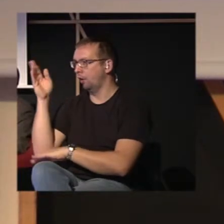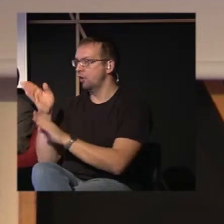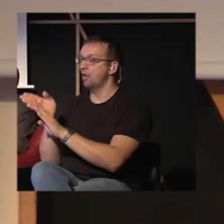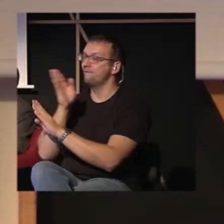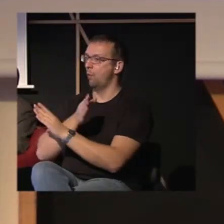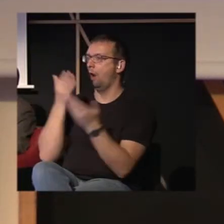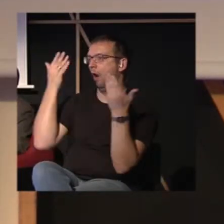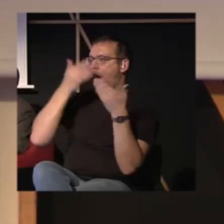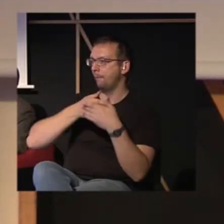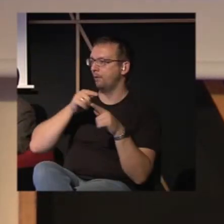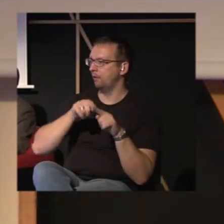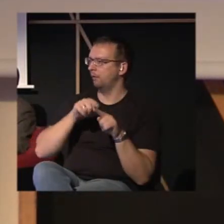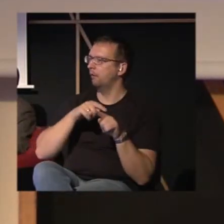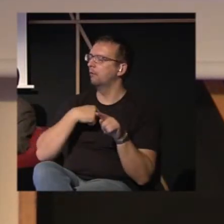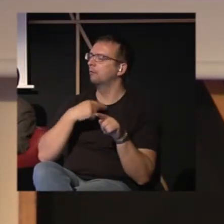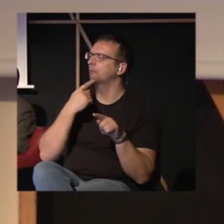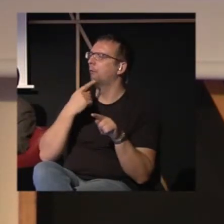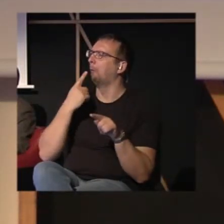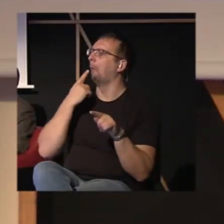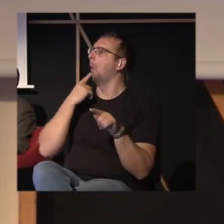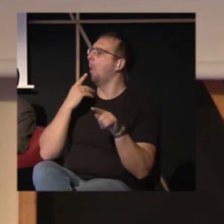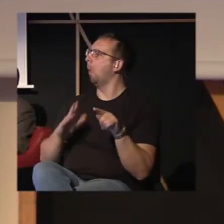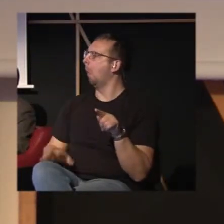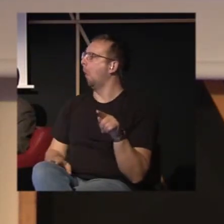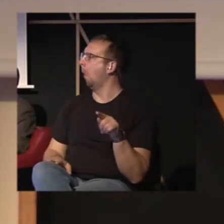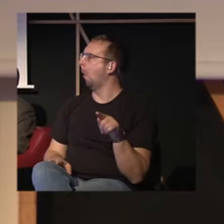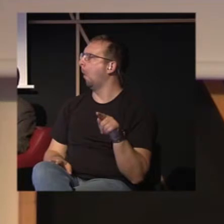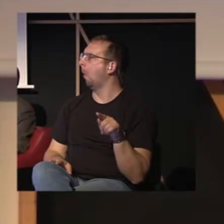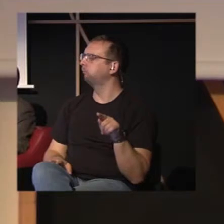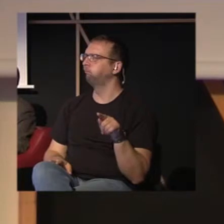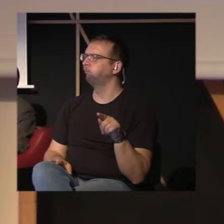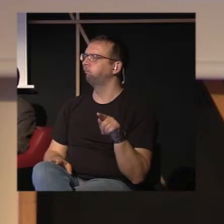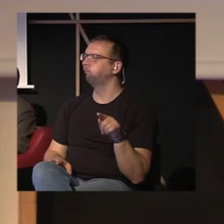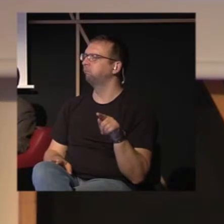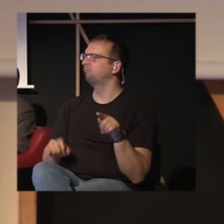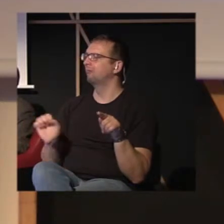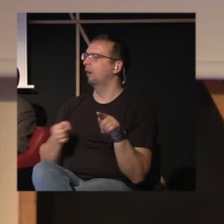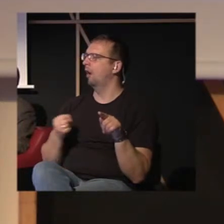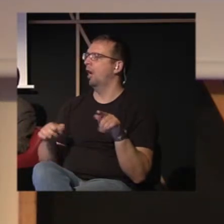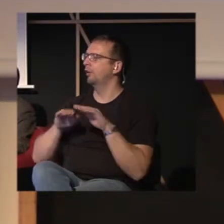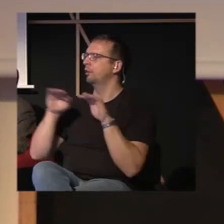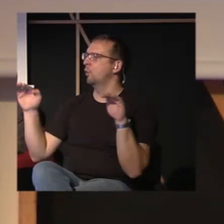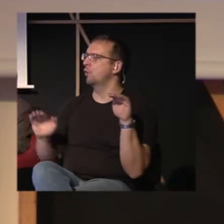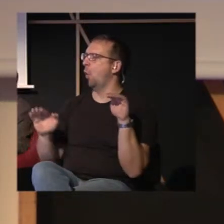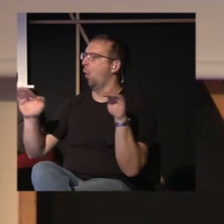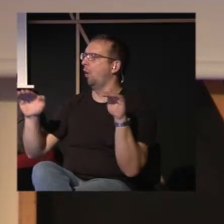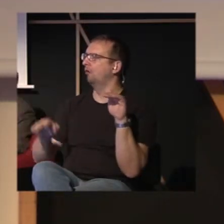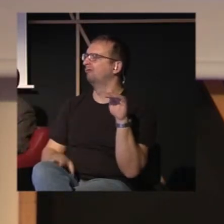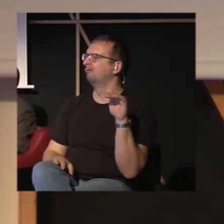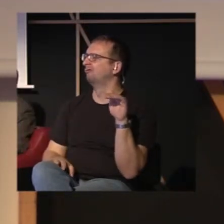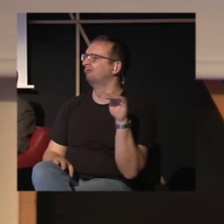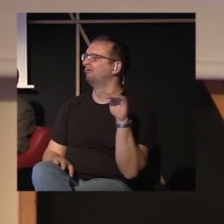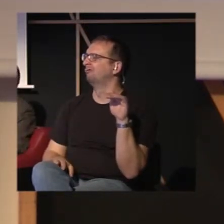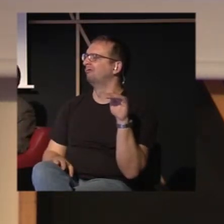been notified of this prior to the arrival. So, and by the time they realised there was no alternative way around it apart from